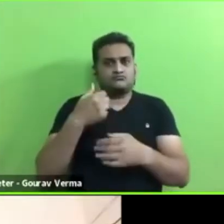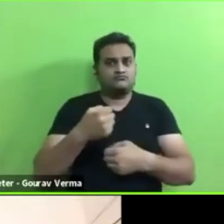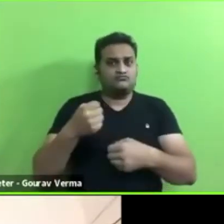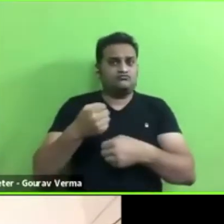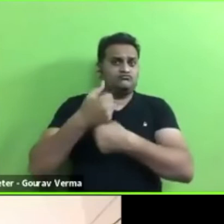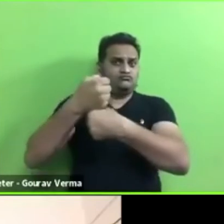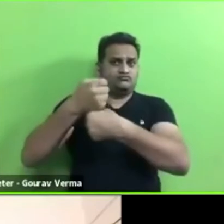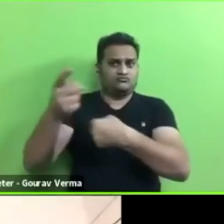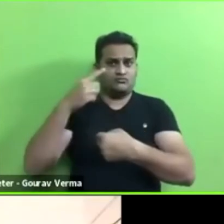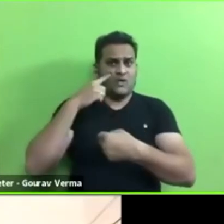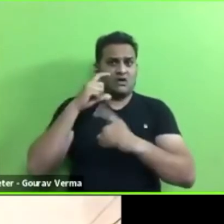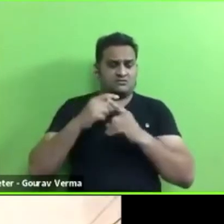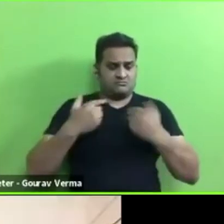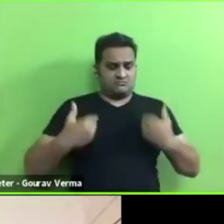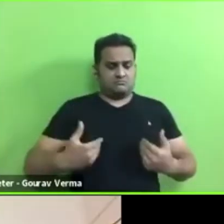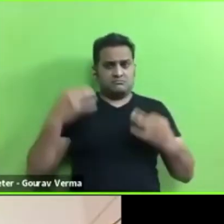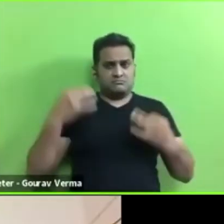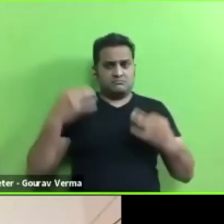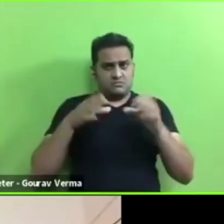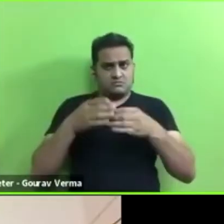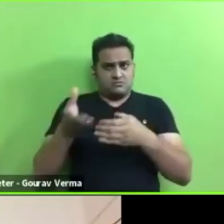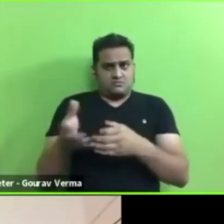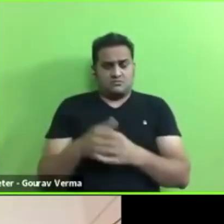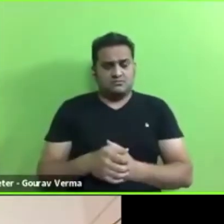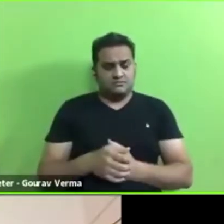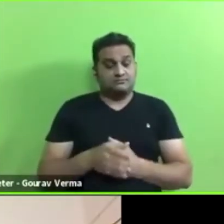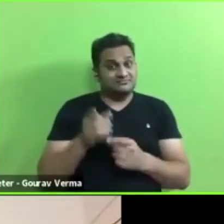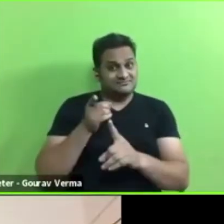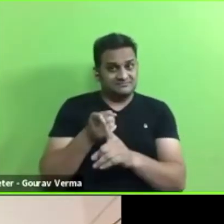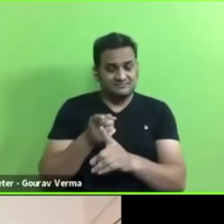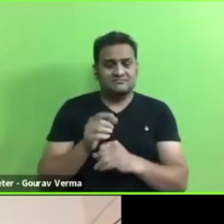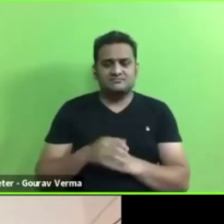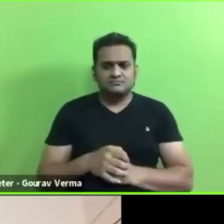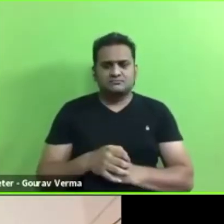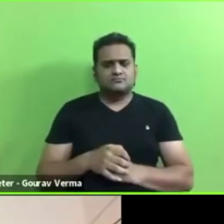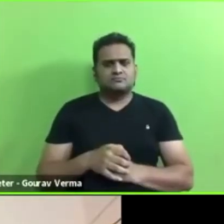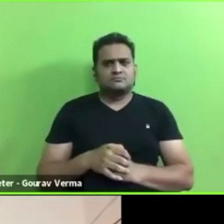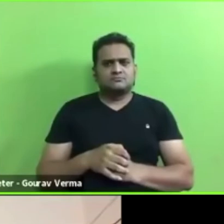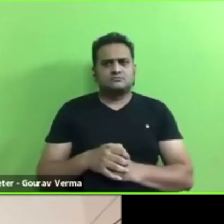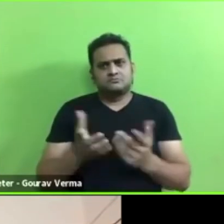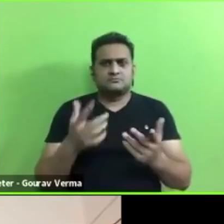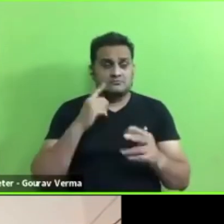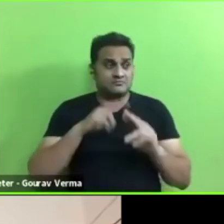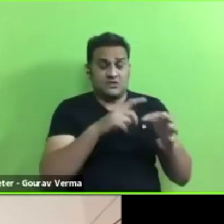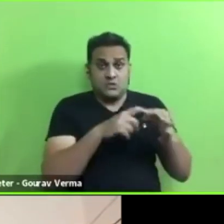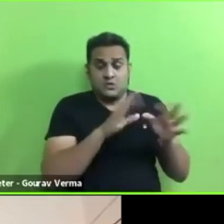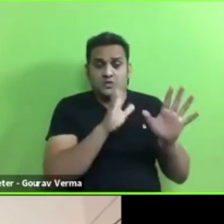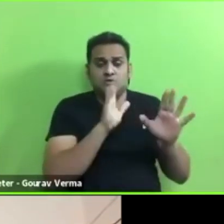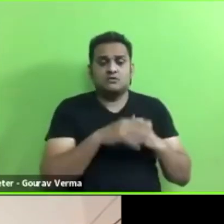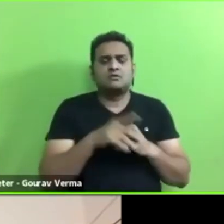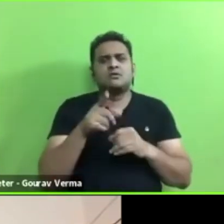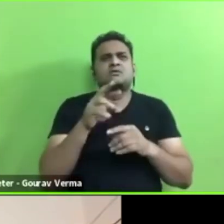identity. Okay. And in that, the thing is, if you can ask me, what's the percentage